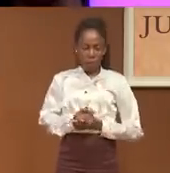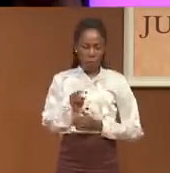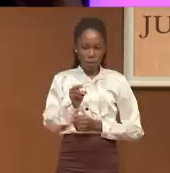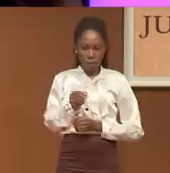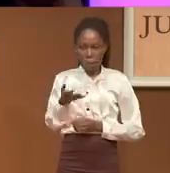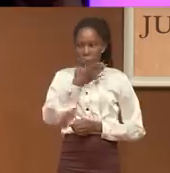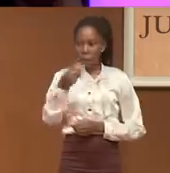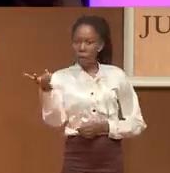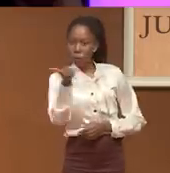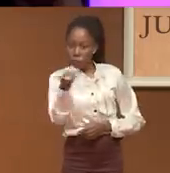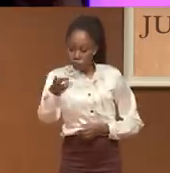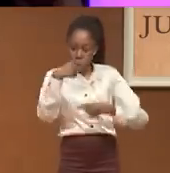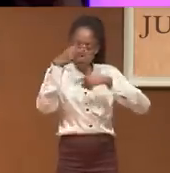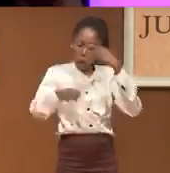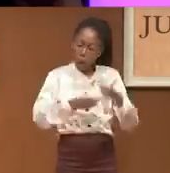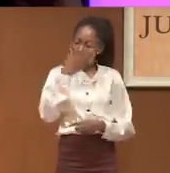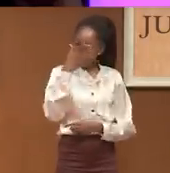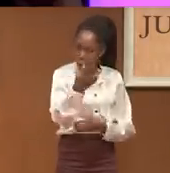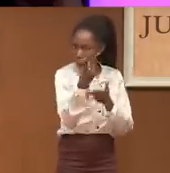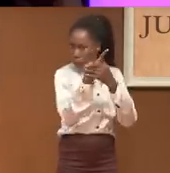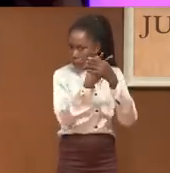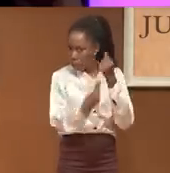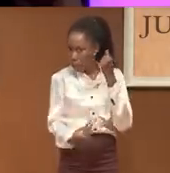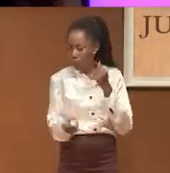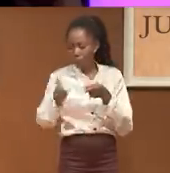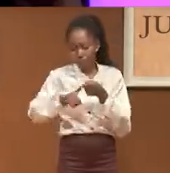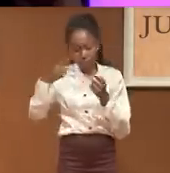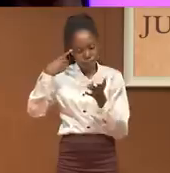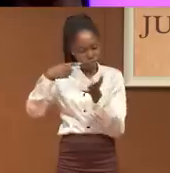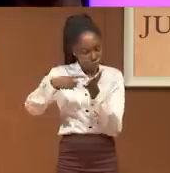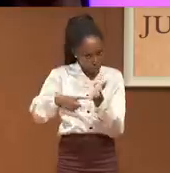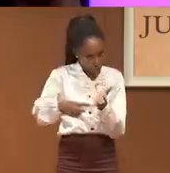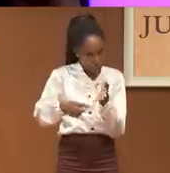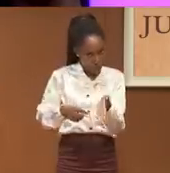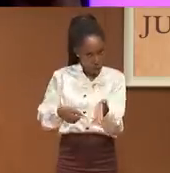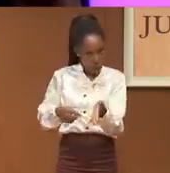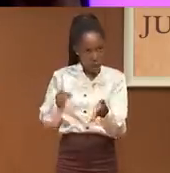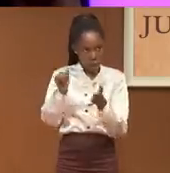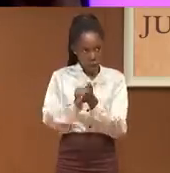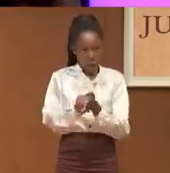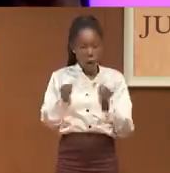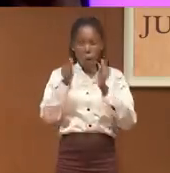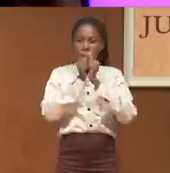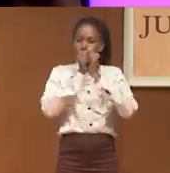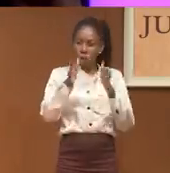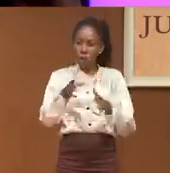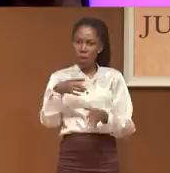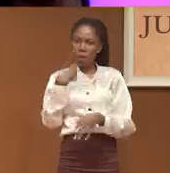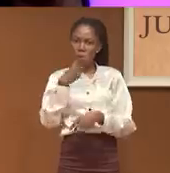there together. Let me see for myself that the land is free of